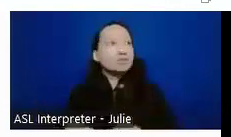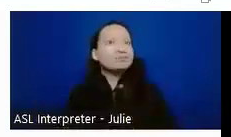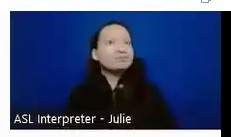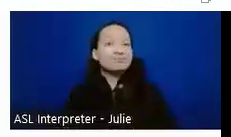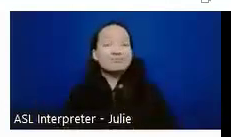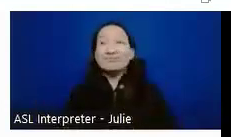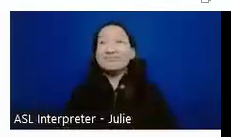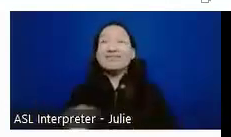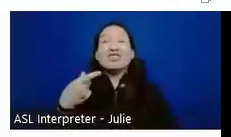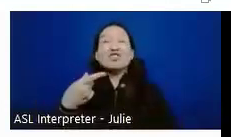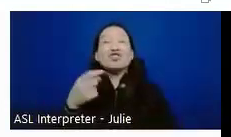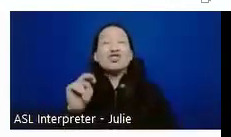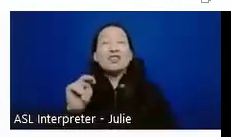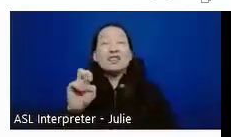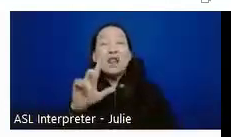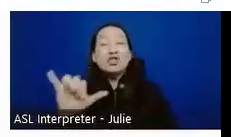that. Genealogy,